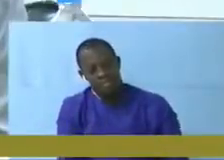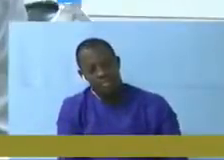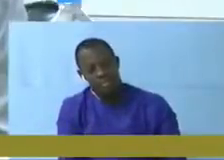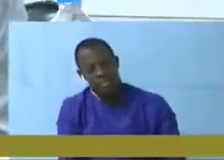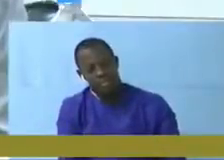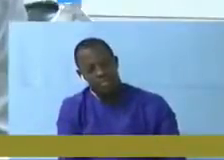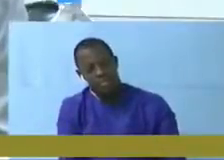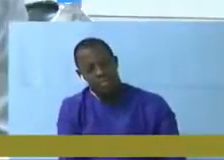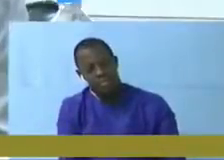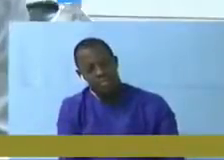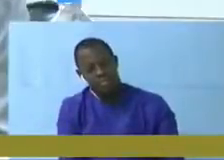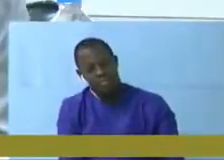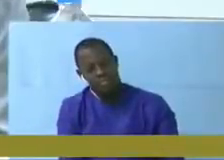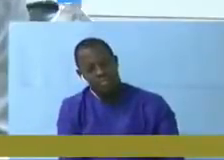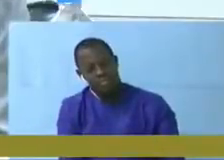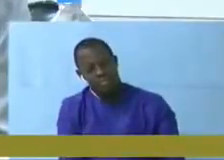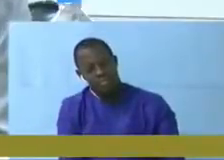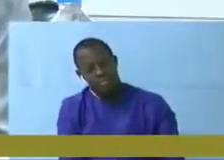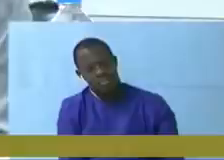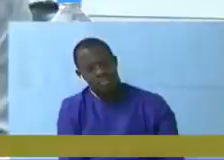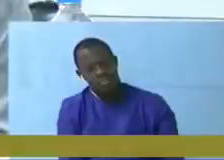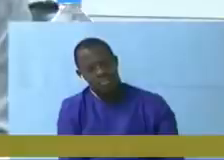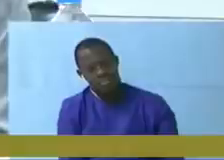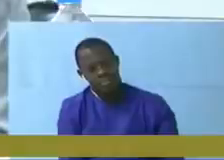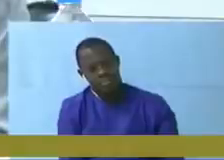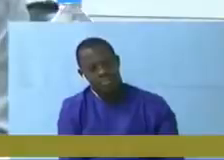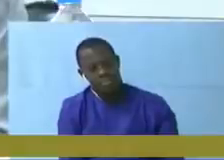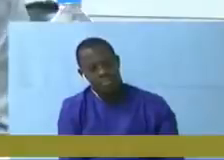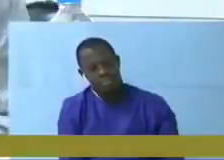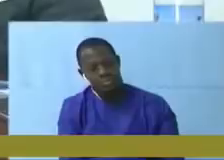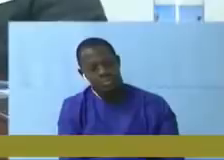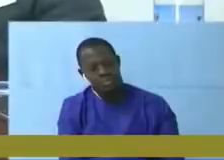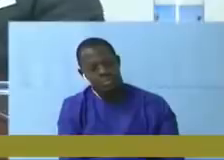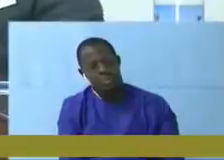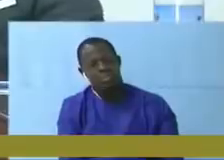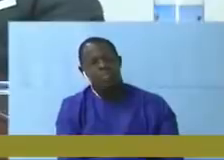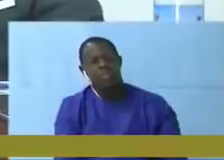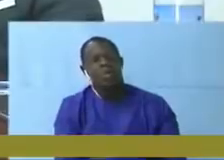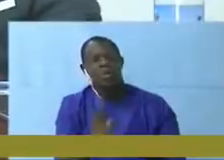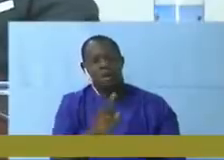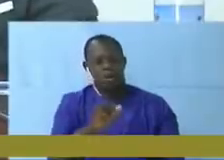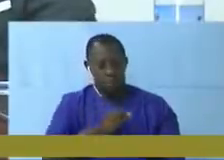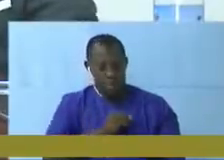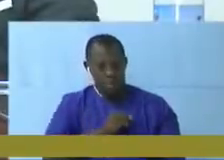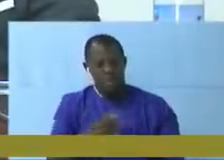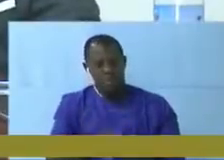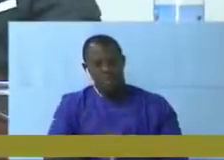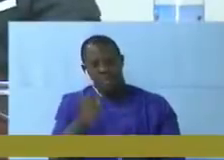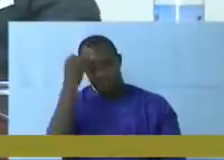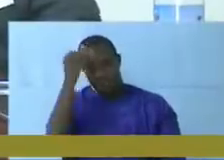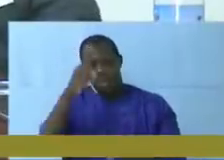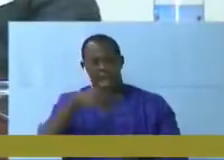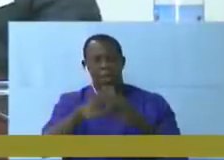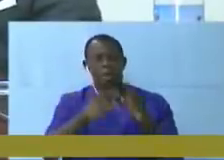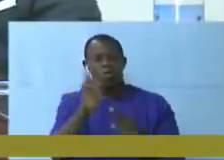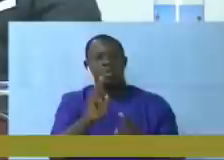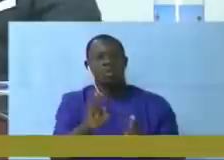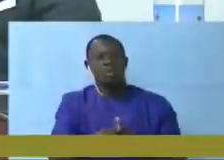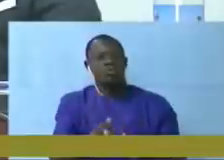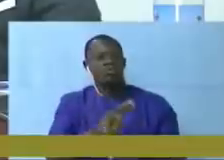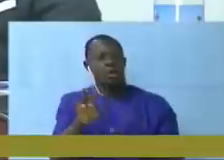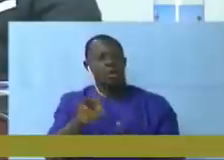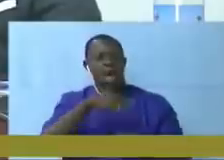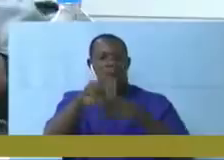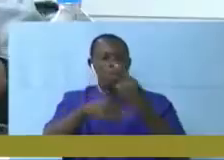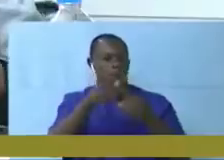bu la dakké rek da nga ñak sa 6 bi nga xamné mom nga am ci négu député. So my point is, if you allow me, so it really wasn't just